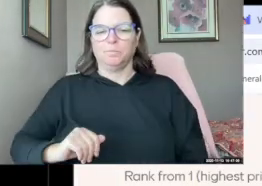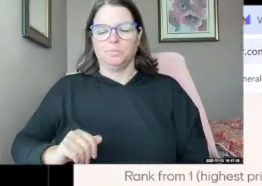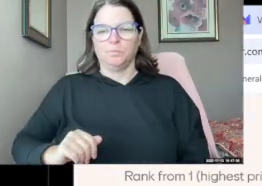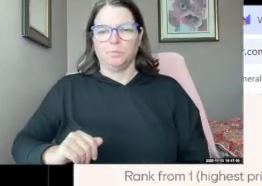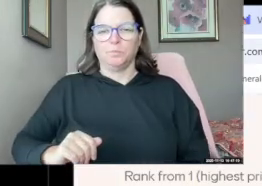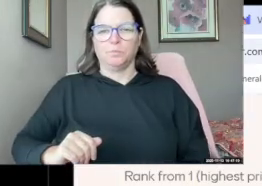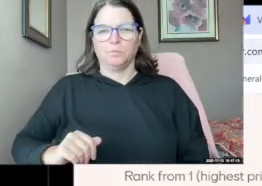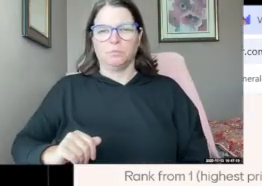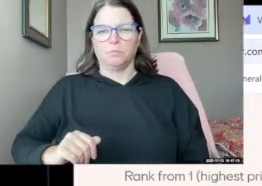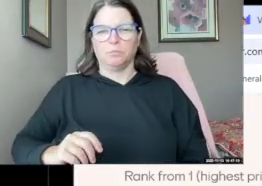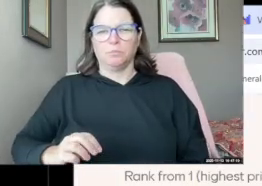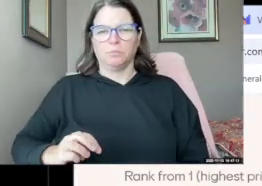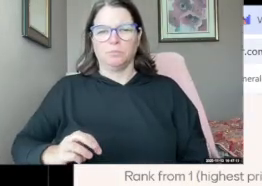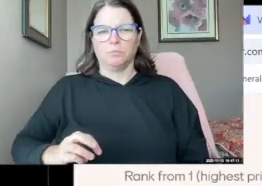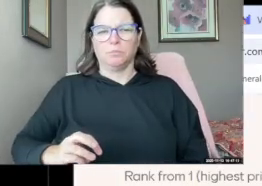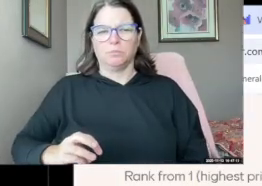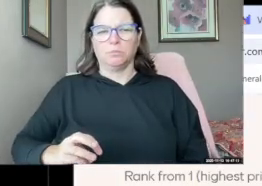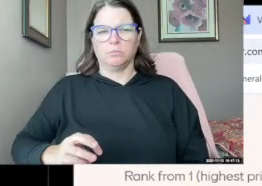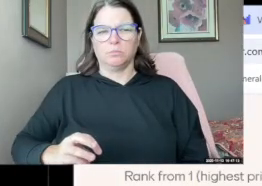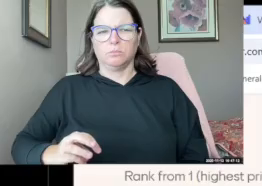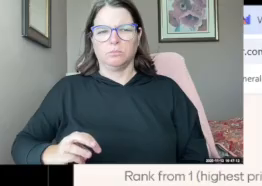Hold on one sec, sorry.